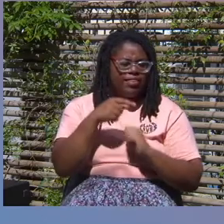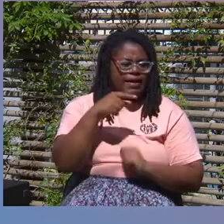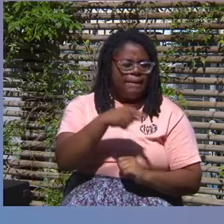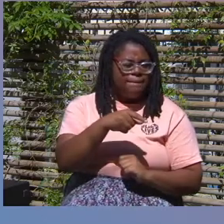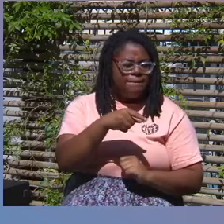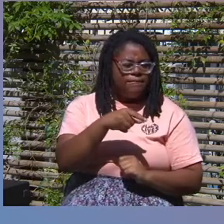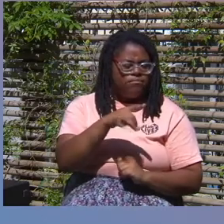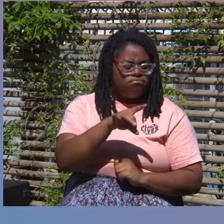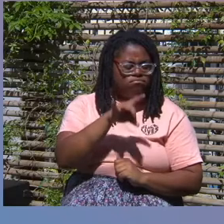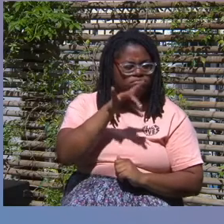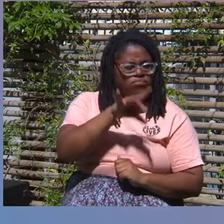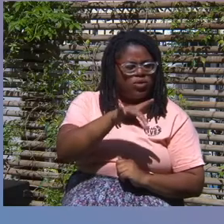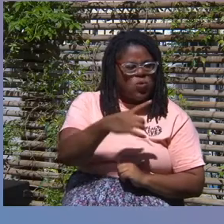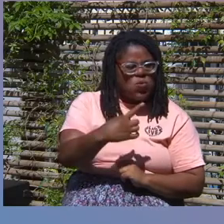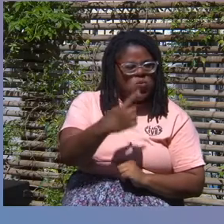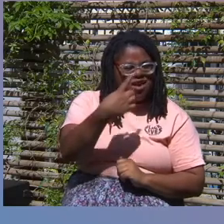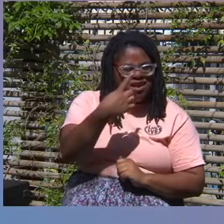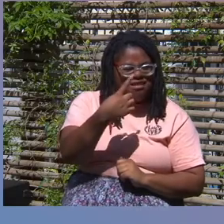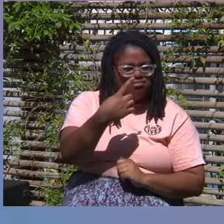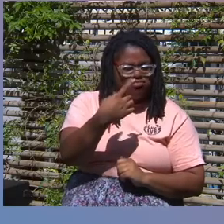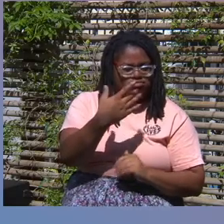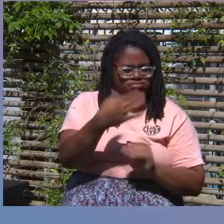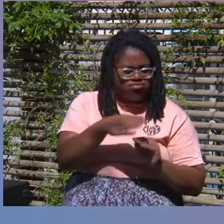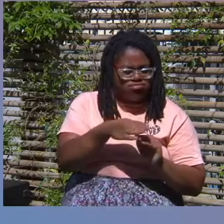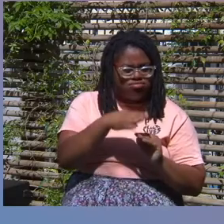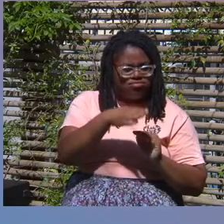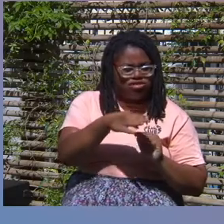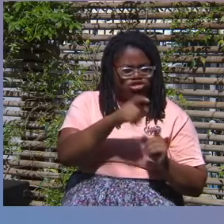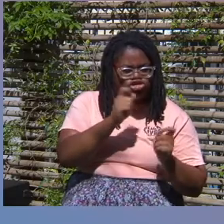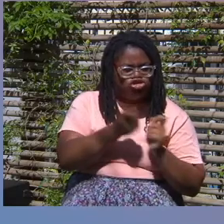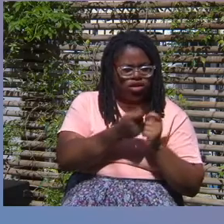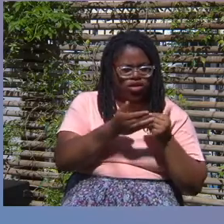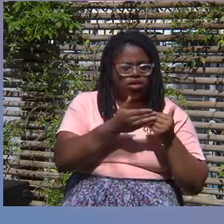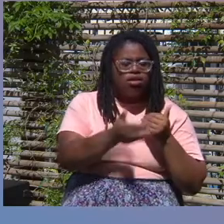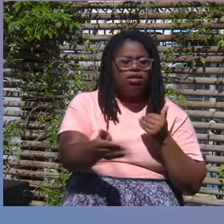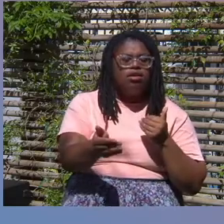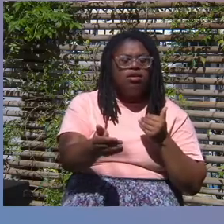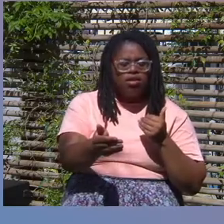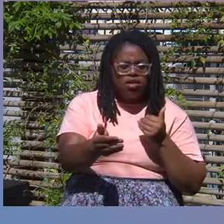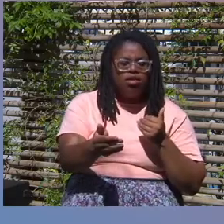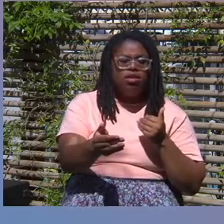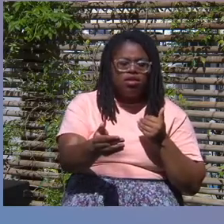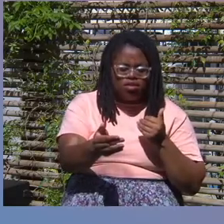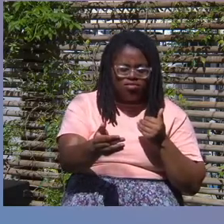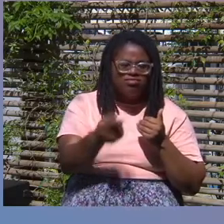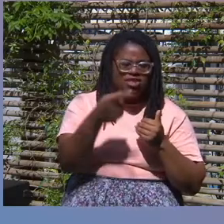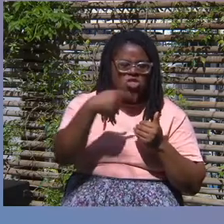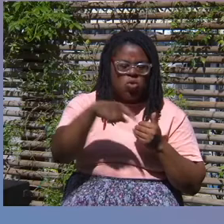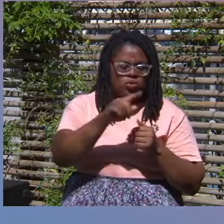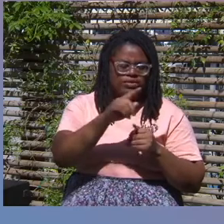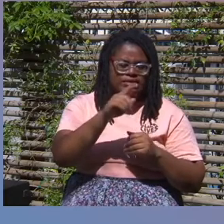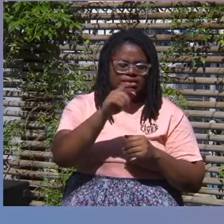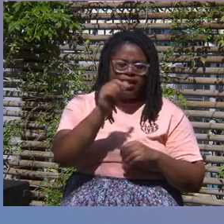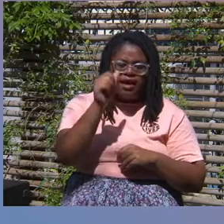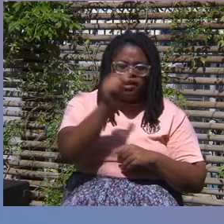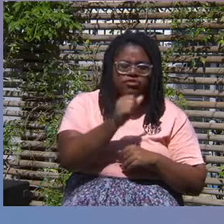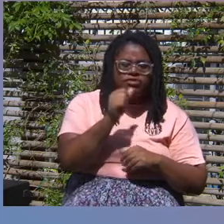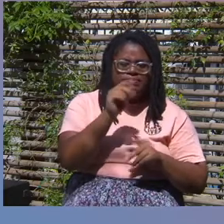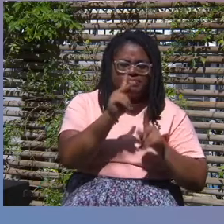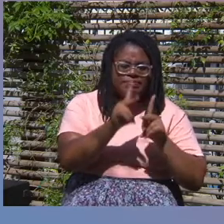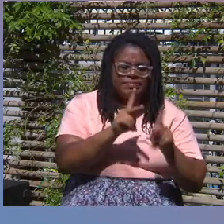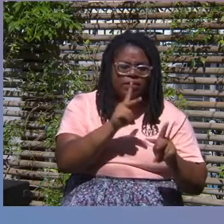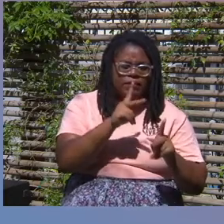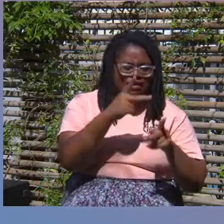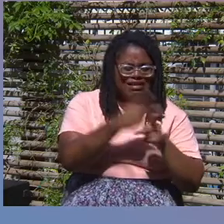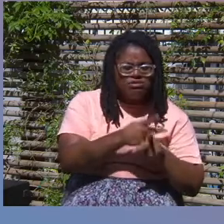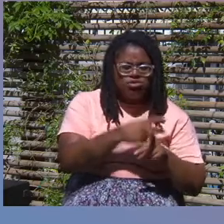pulling that nail. That one nail changed the course of those African captives in the